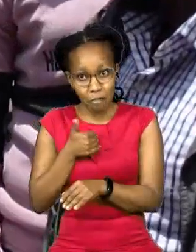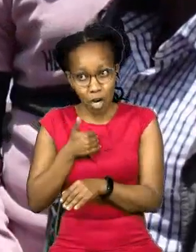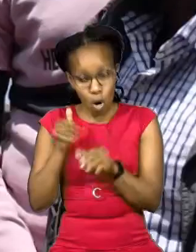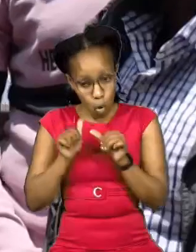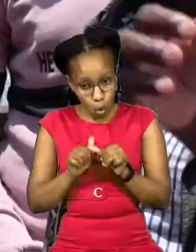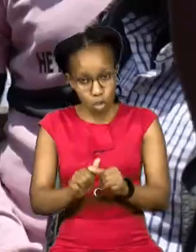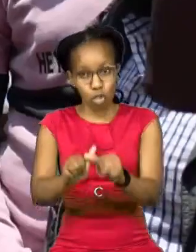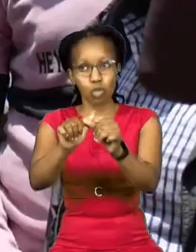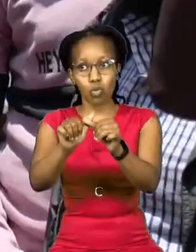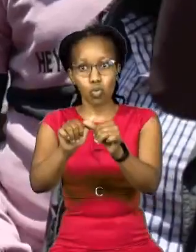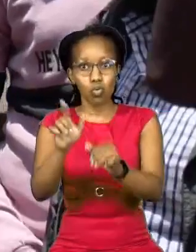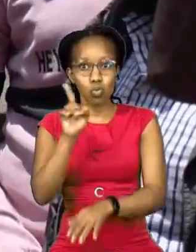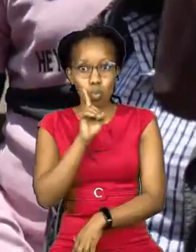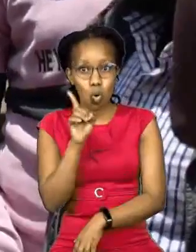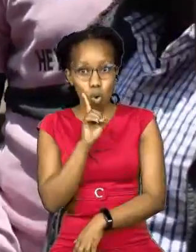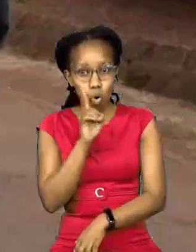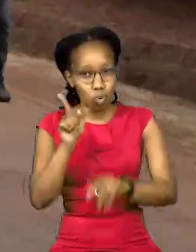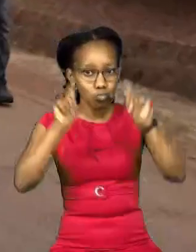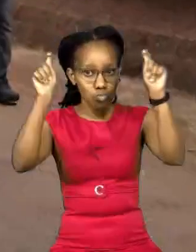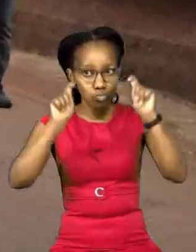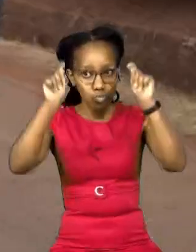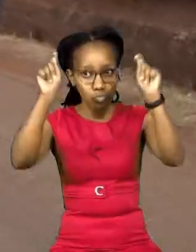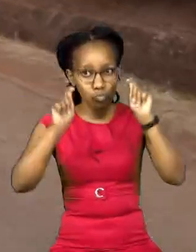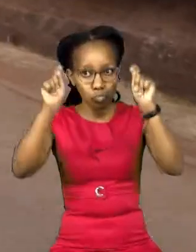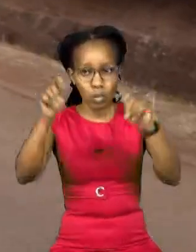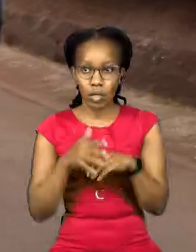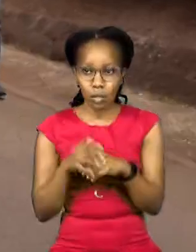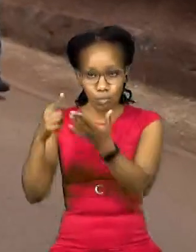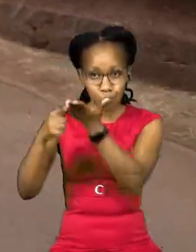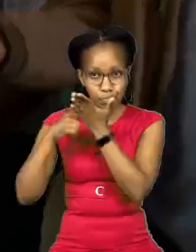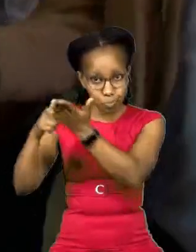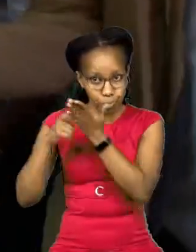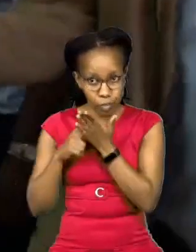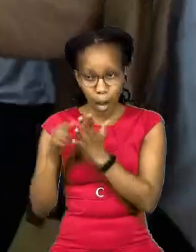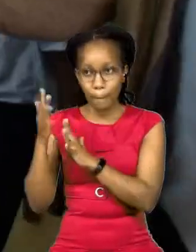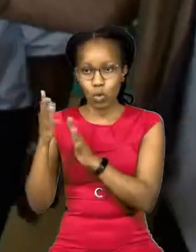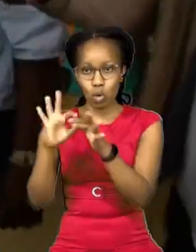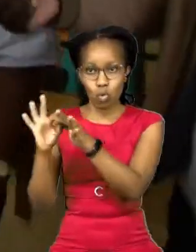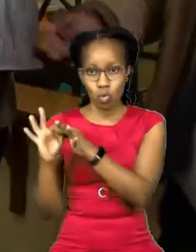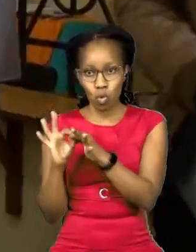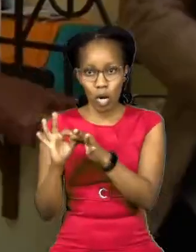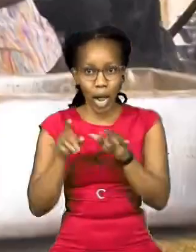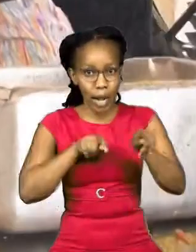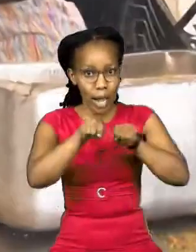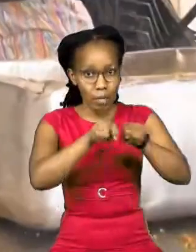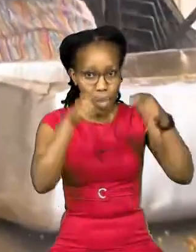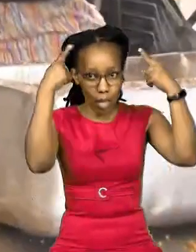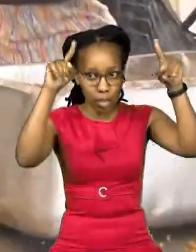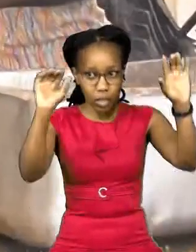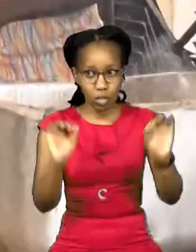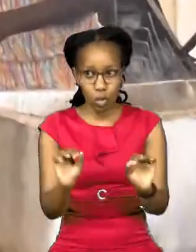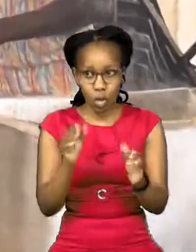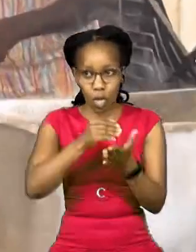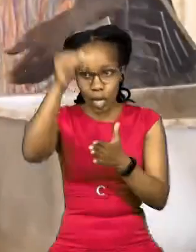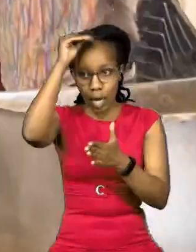and escalate. Even tomorrow we will still be here. The negotiations between the union and the administrations remains futile, bringing learning